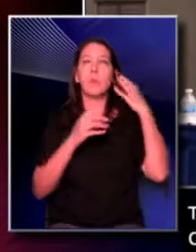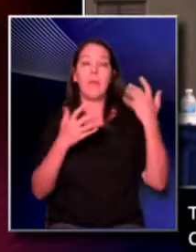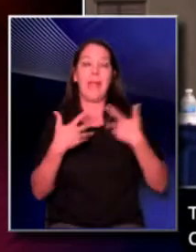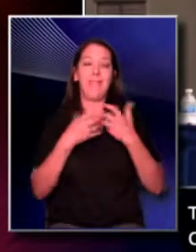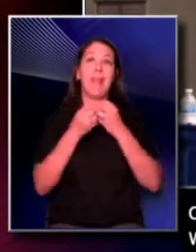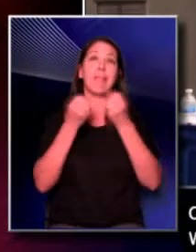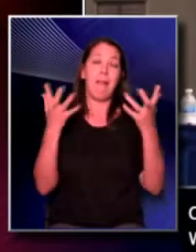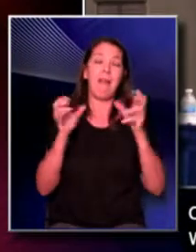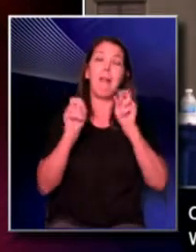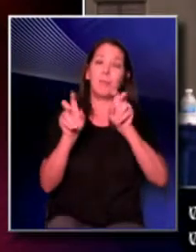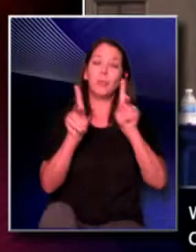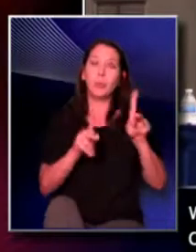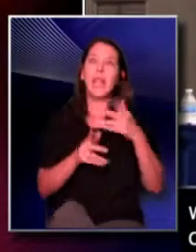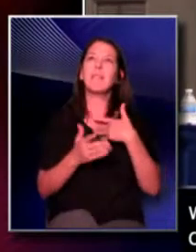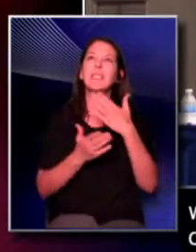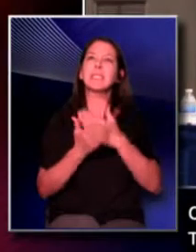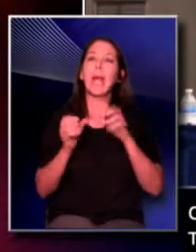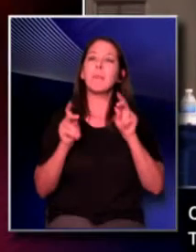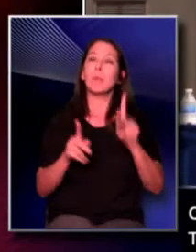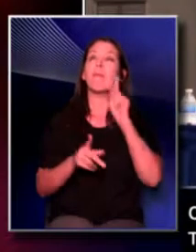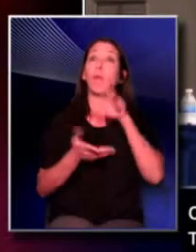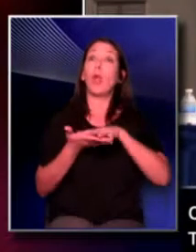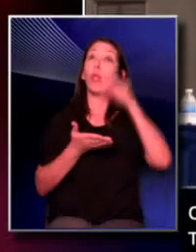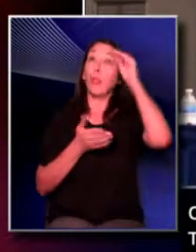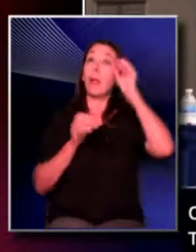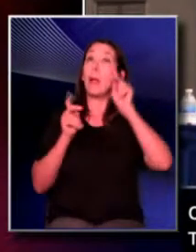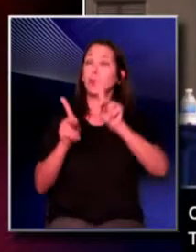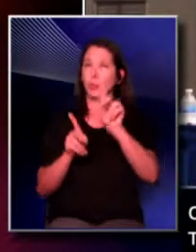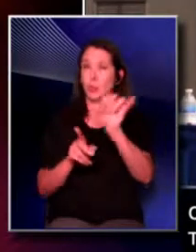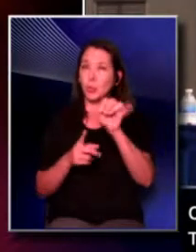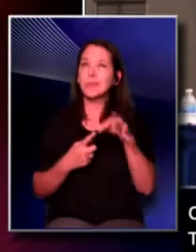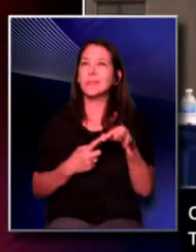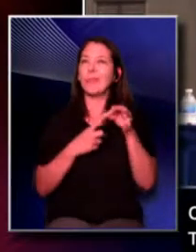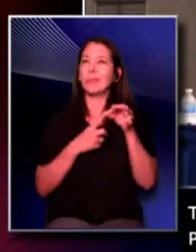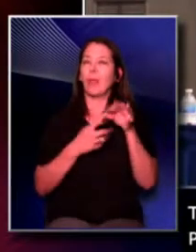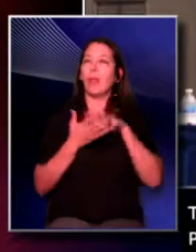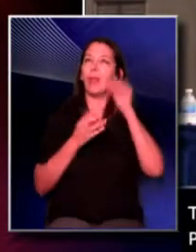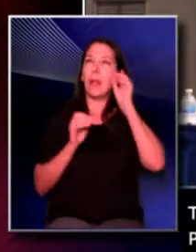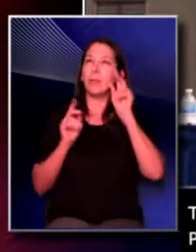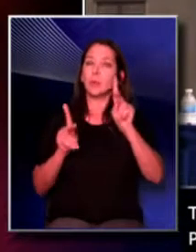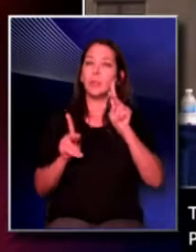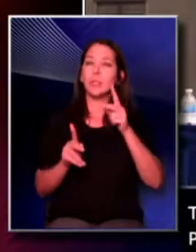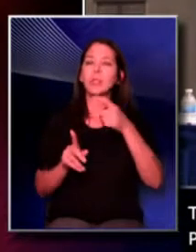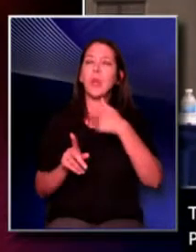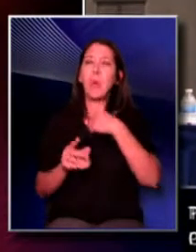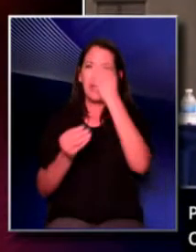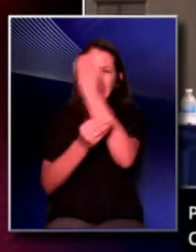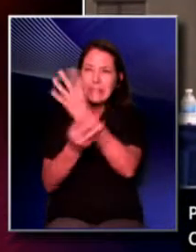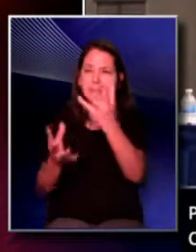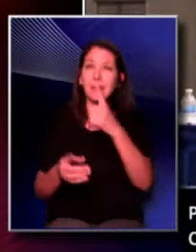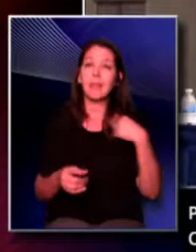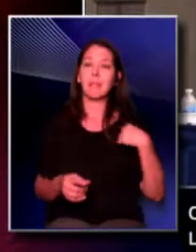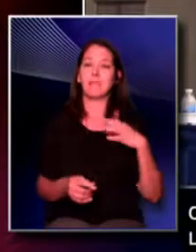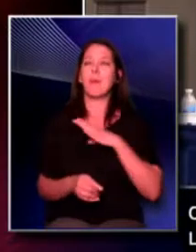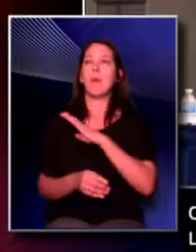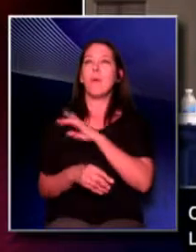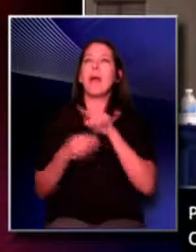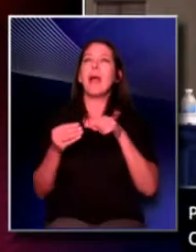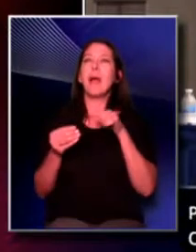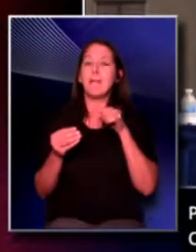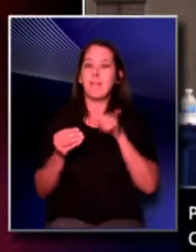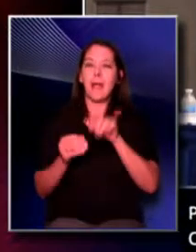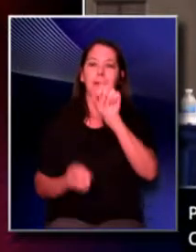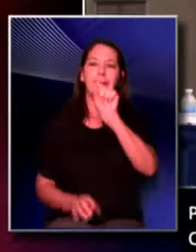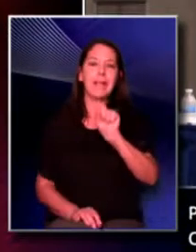the opportunity for some professional learning opportunities as well. I'd like to call the board's attention to an update from the Southeast